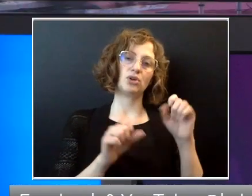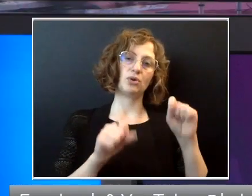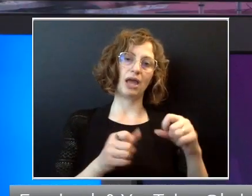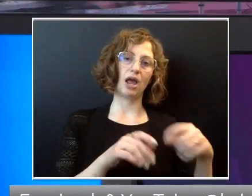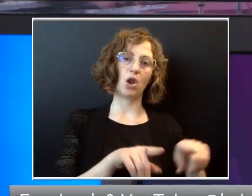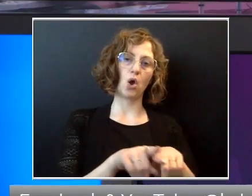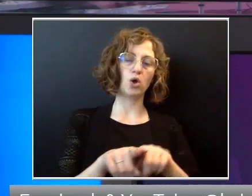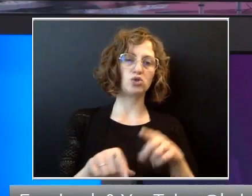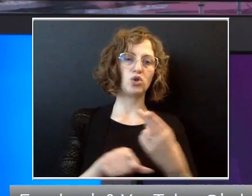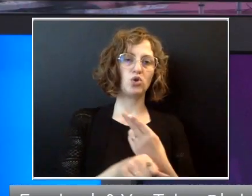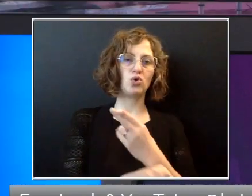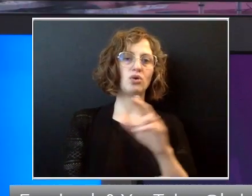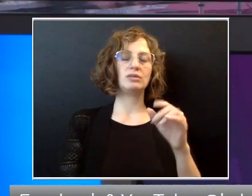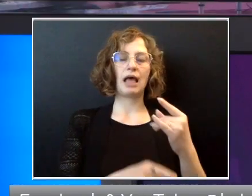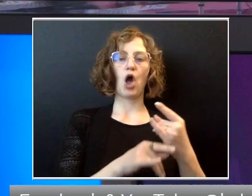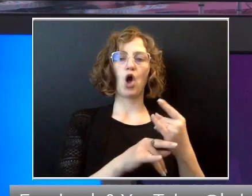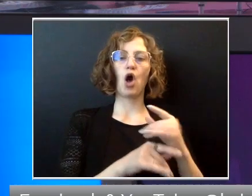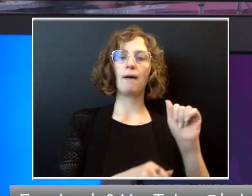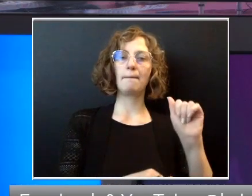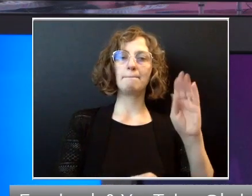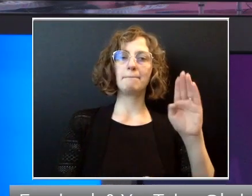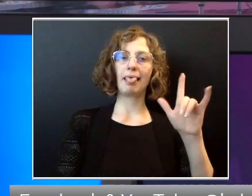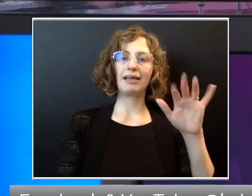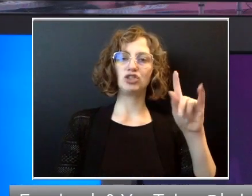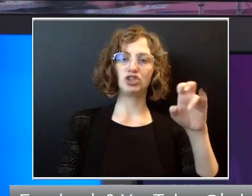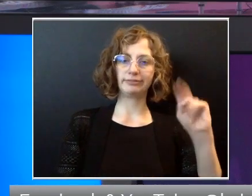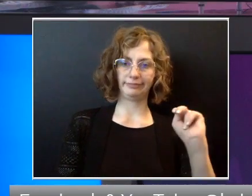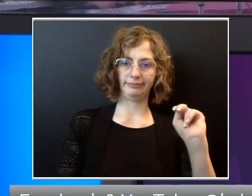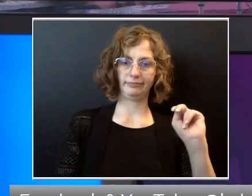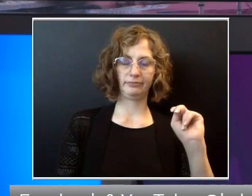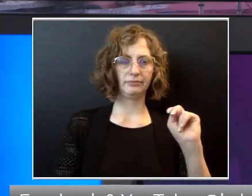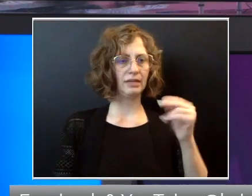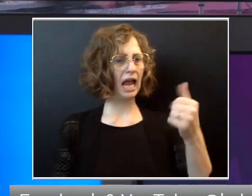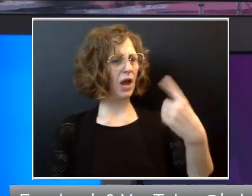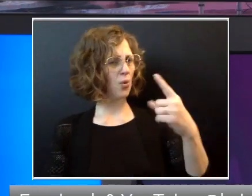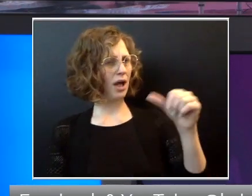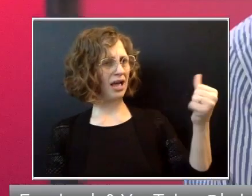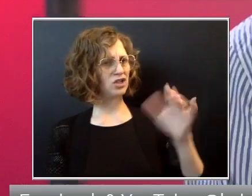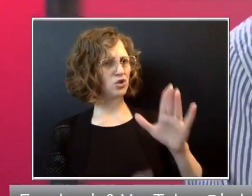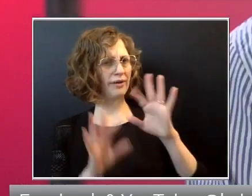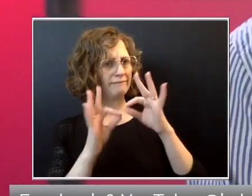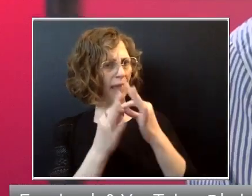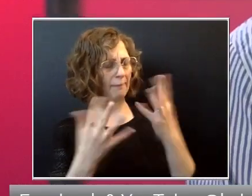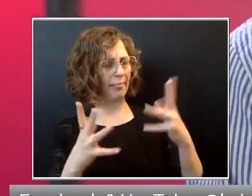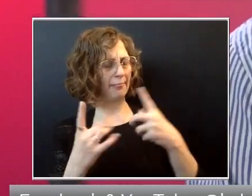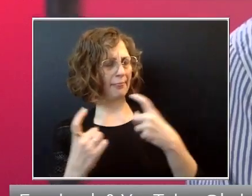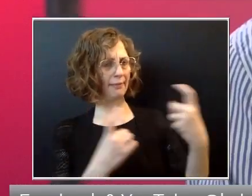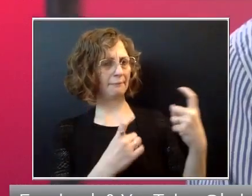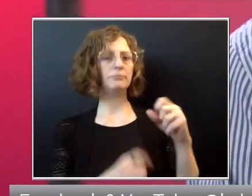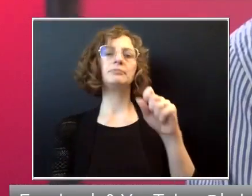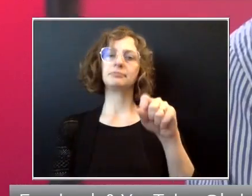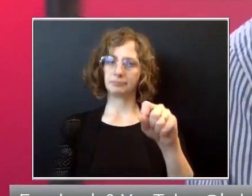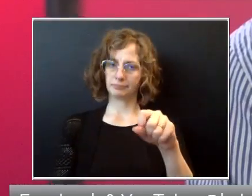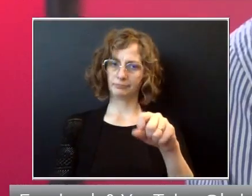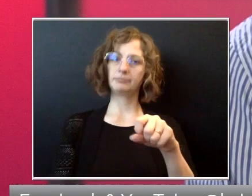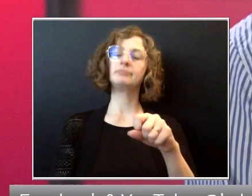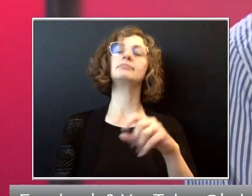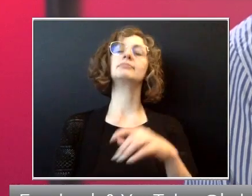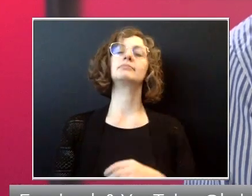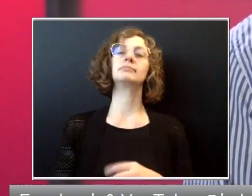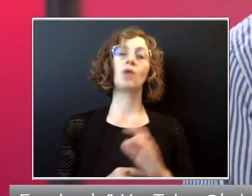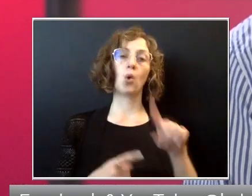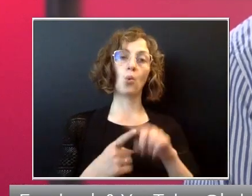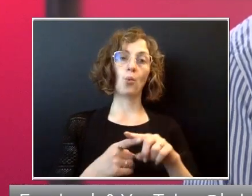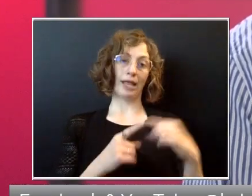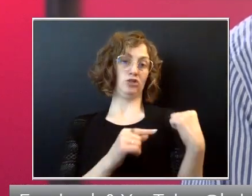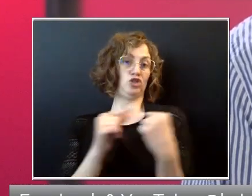Has anybody else in your family been tested for this? Yes, once genetic testing became available